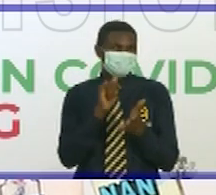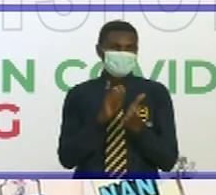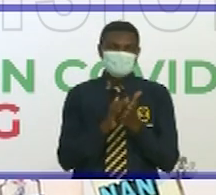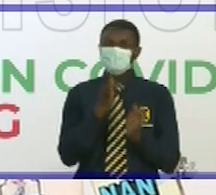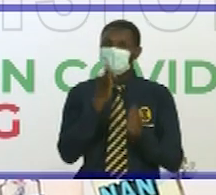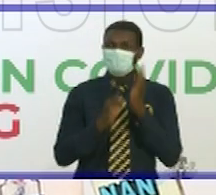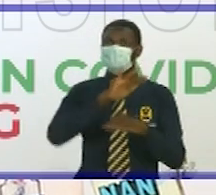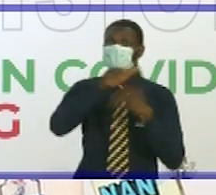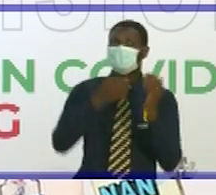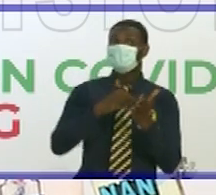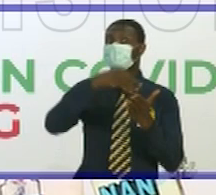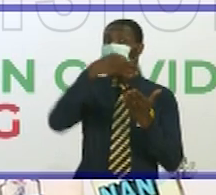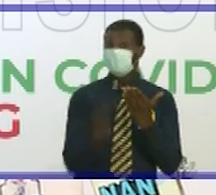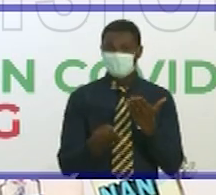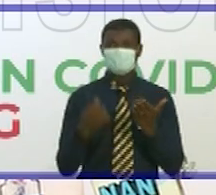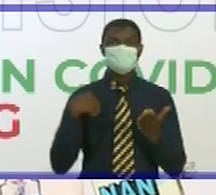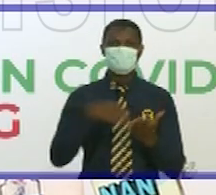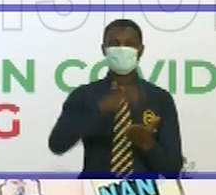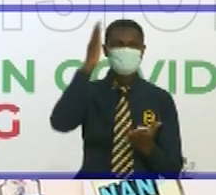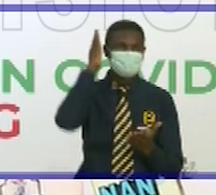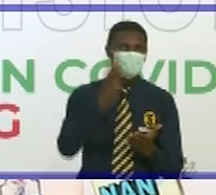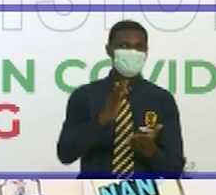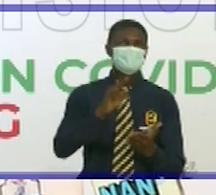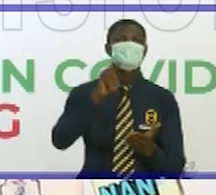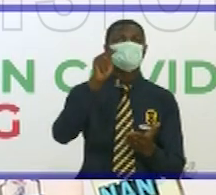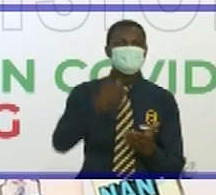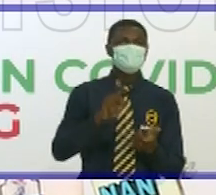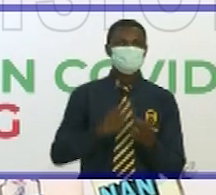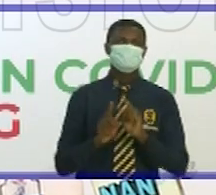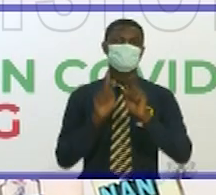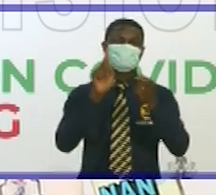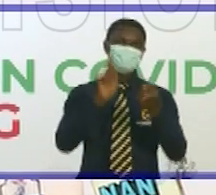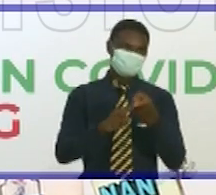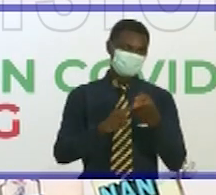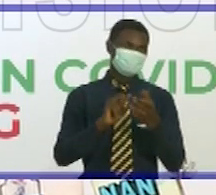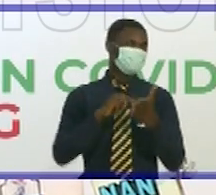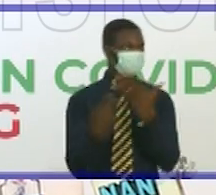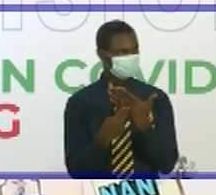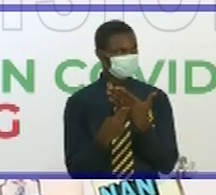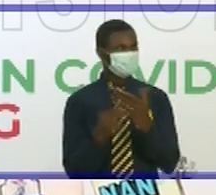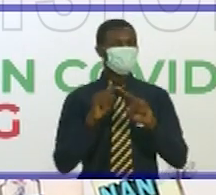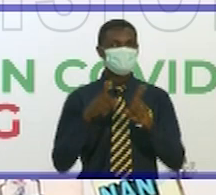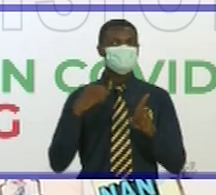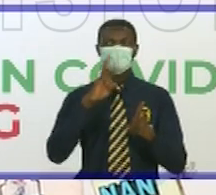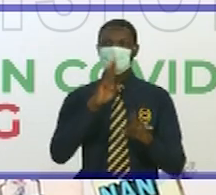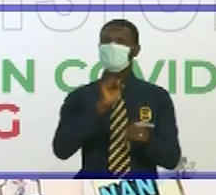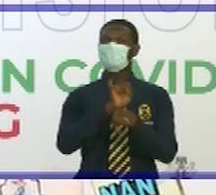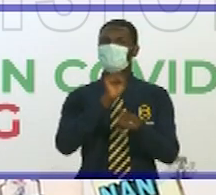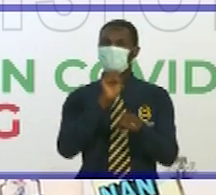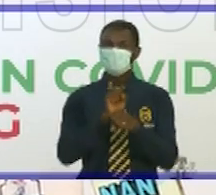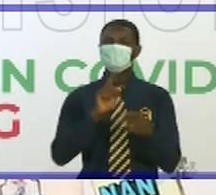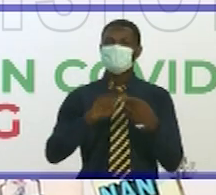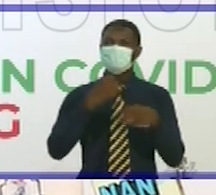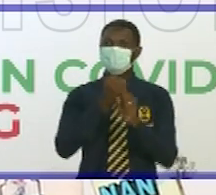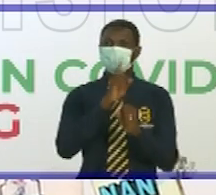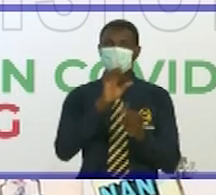everything fails, we may go to that. But we are working assiduously to keep within this